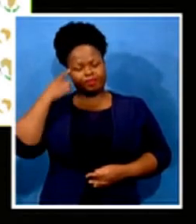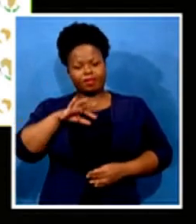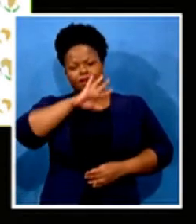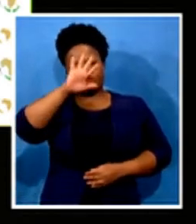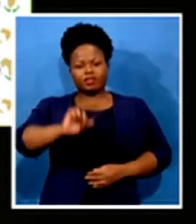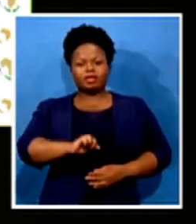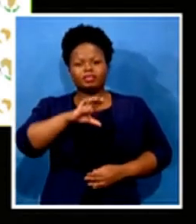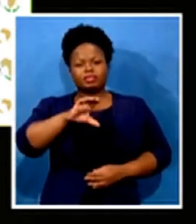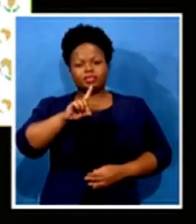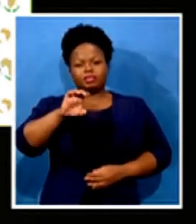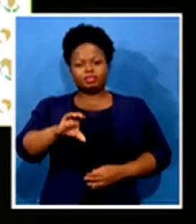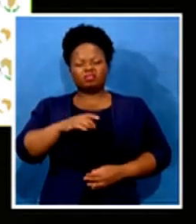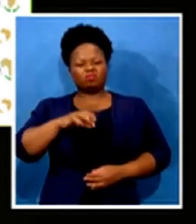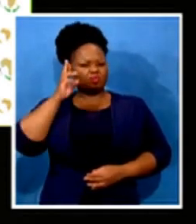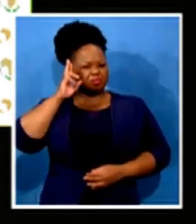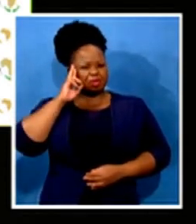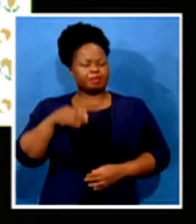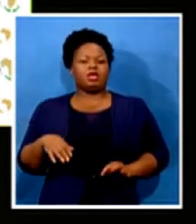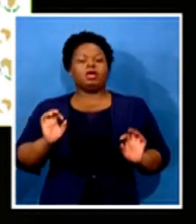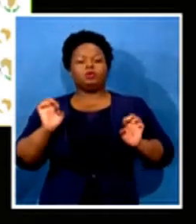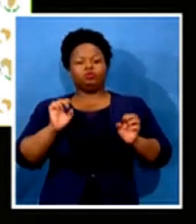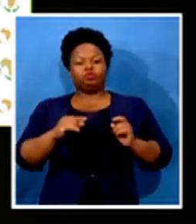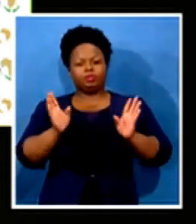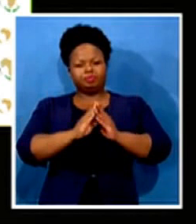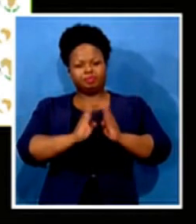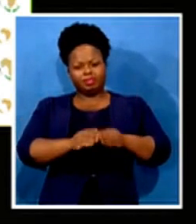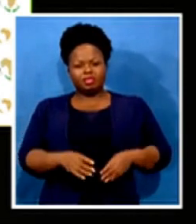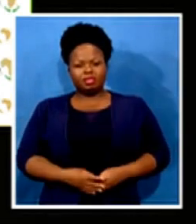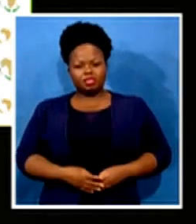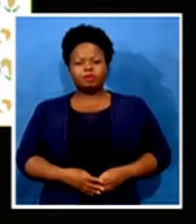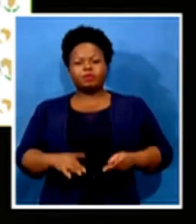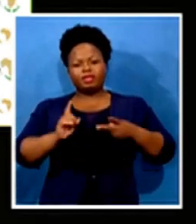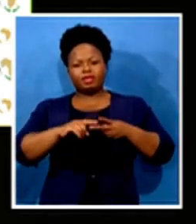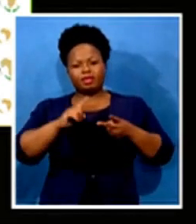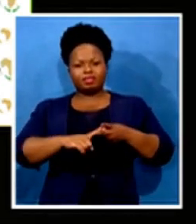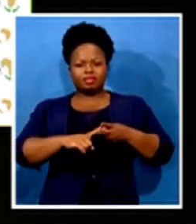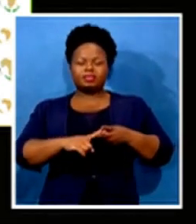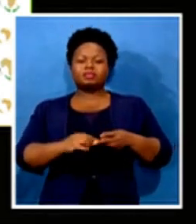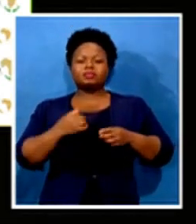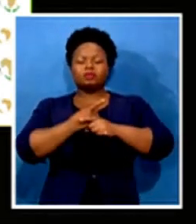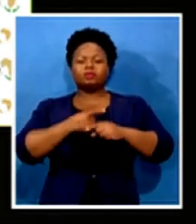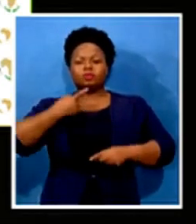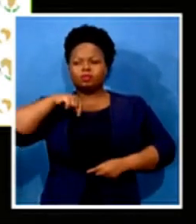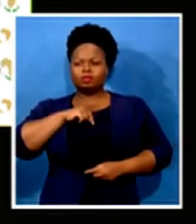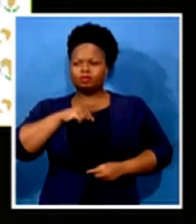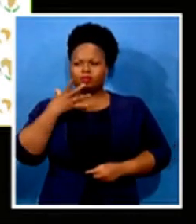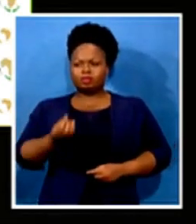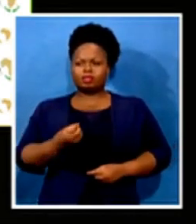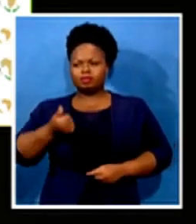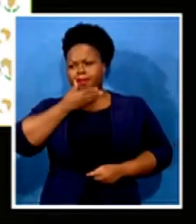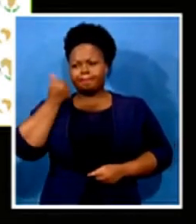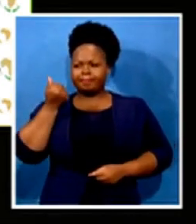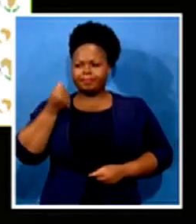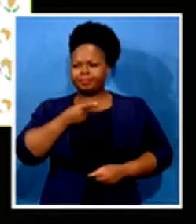meeting just 1.5 weeks ago, where we brought all the best minds on the continent through the